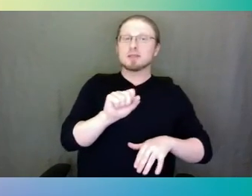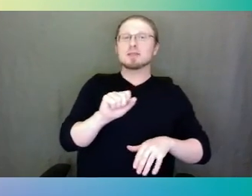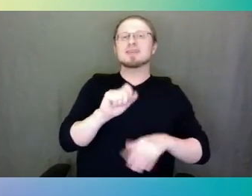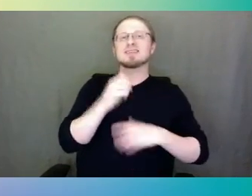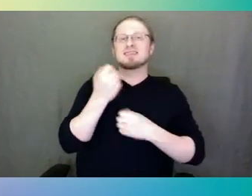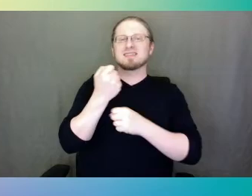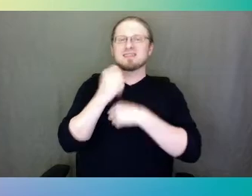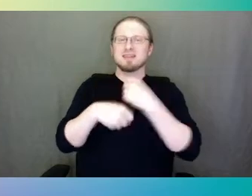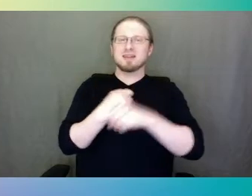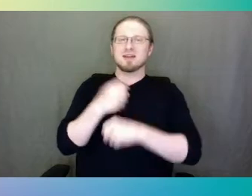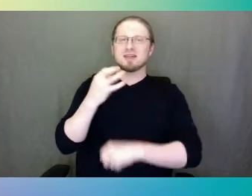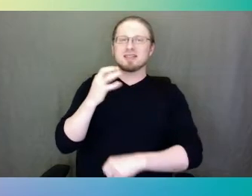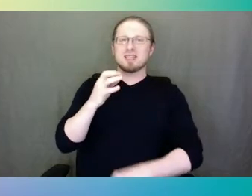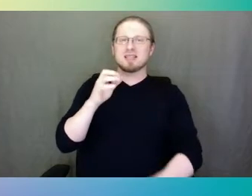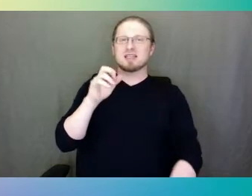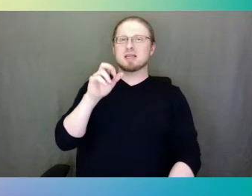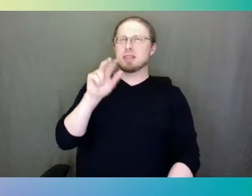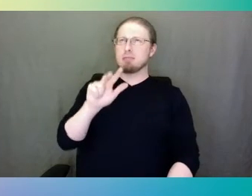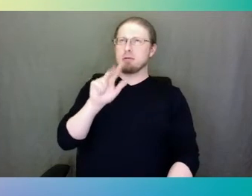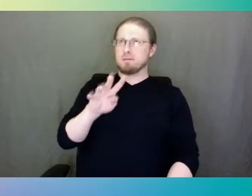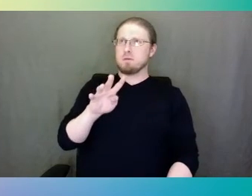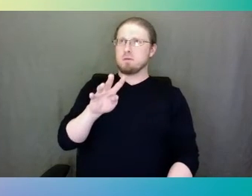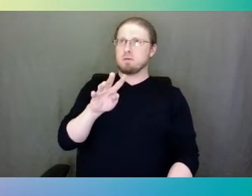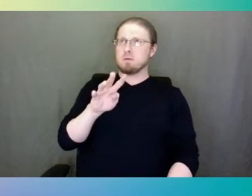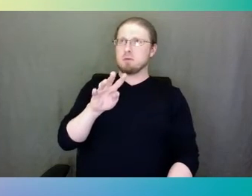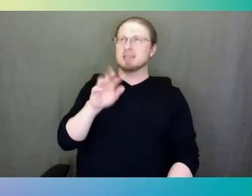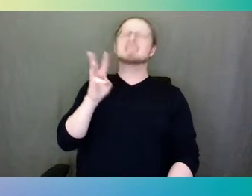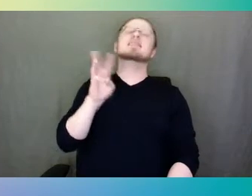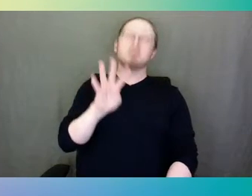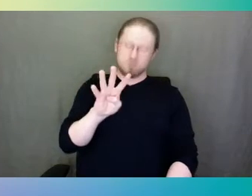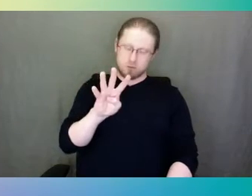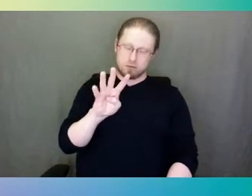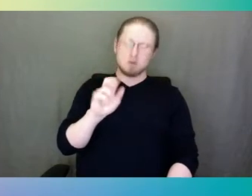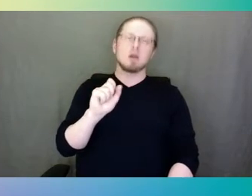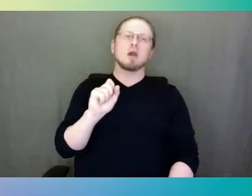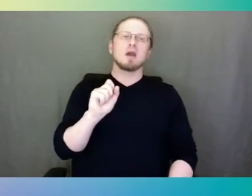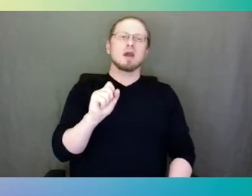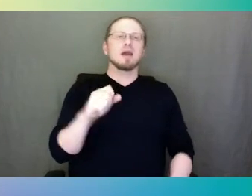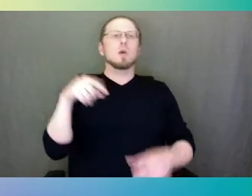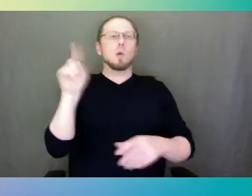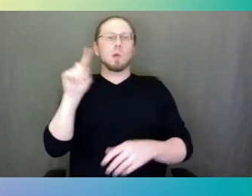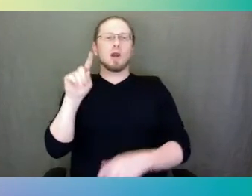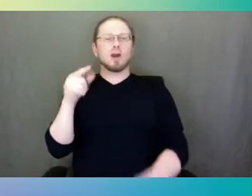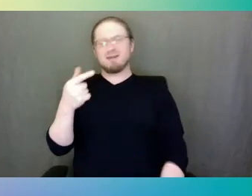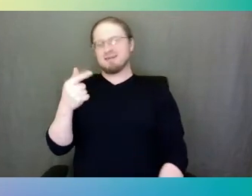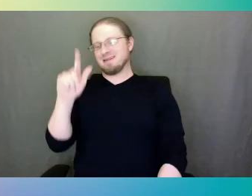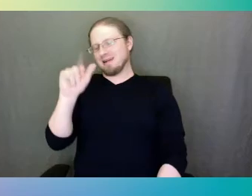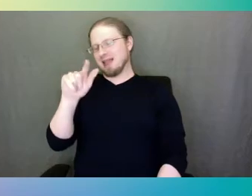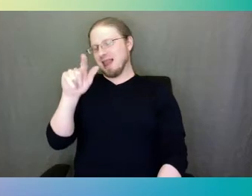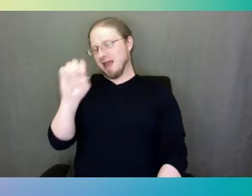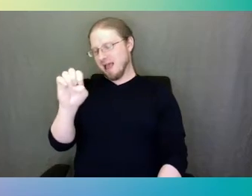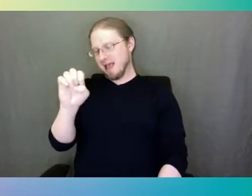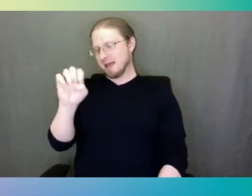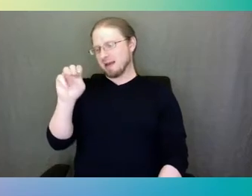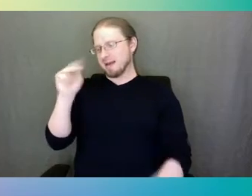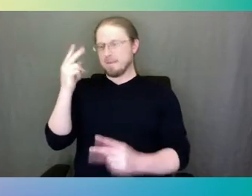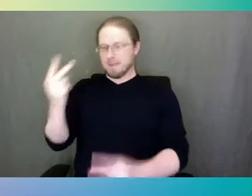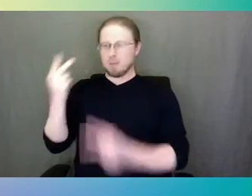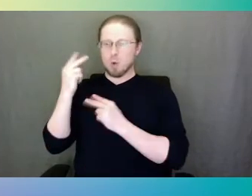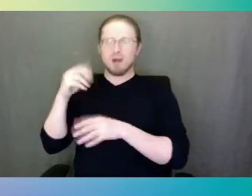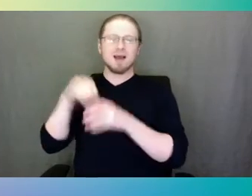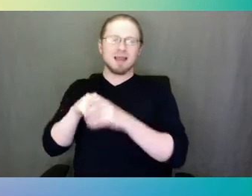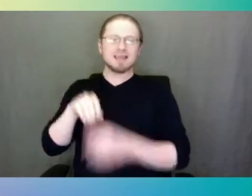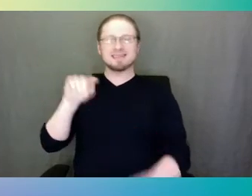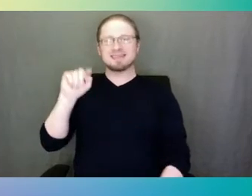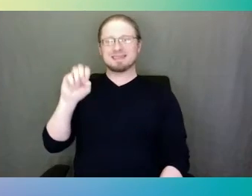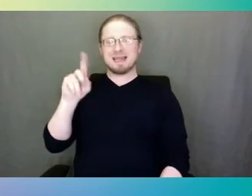Glide Methodist Memorial at the time it was called. It was in the Castro district. No, it was in the Tenderloin. And so